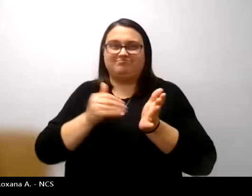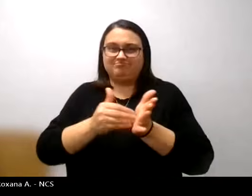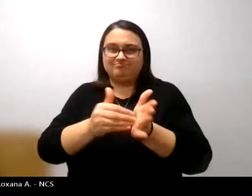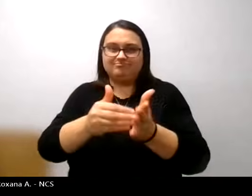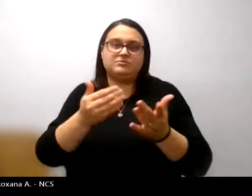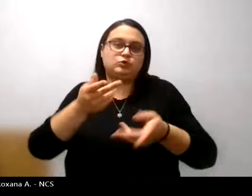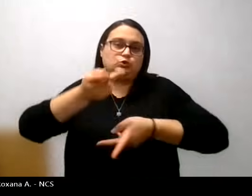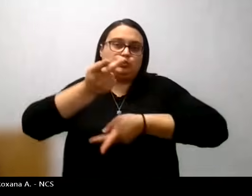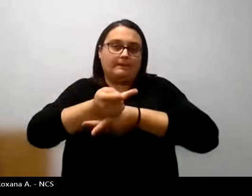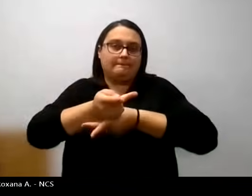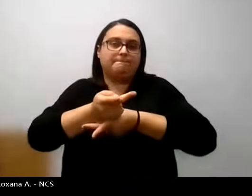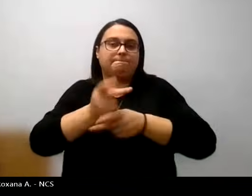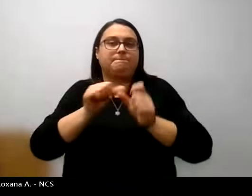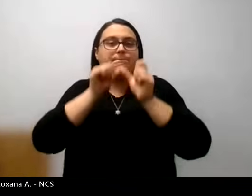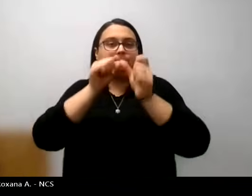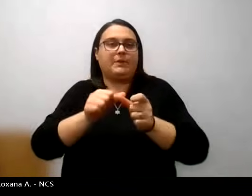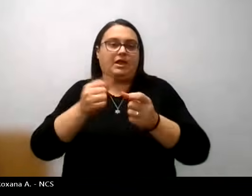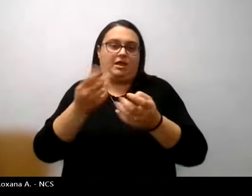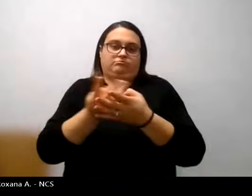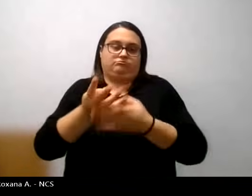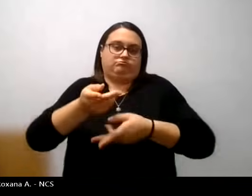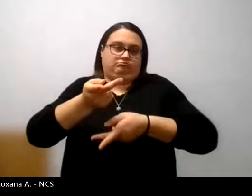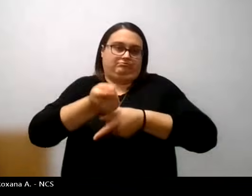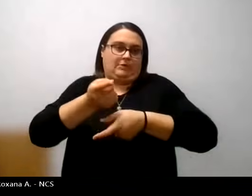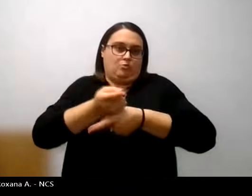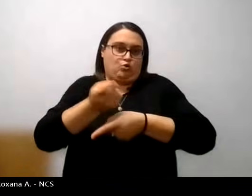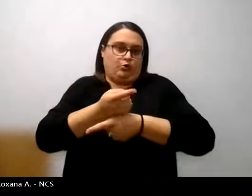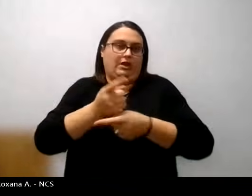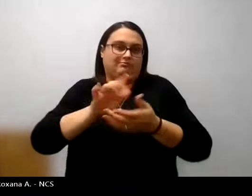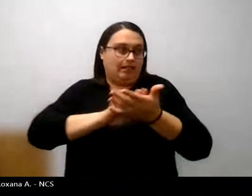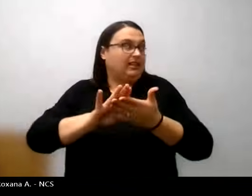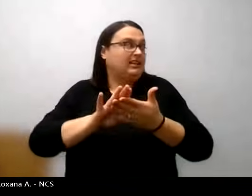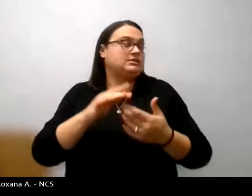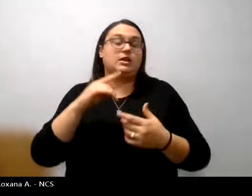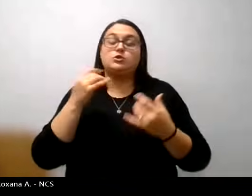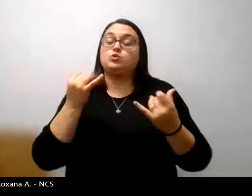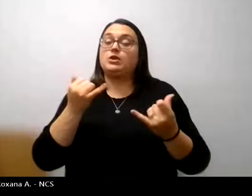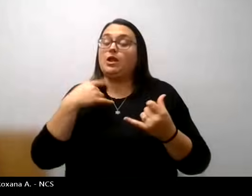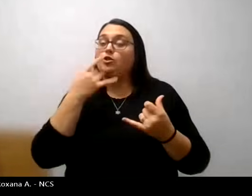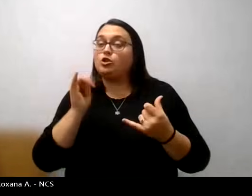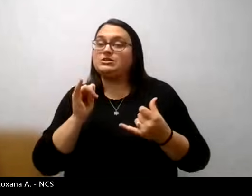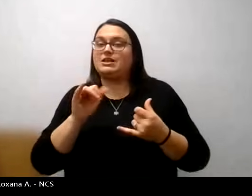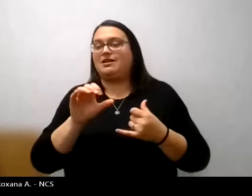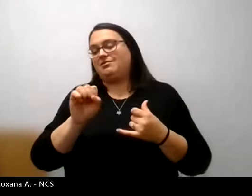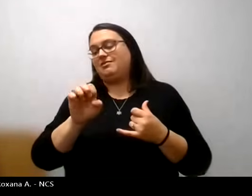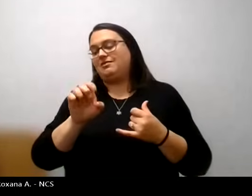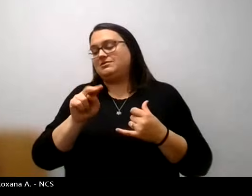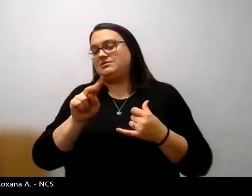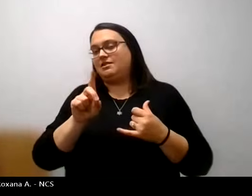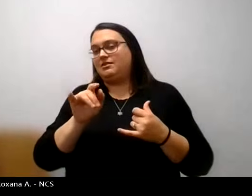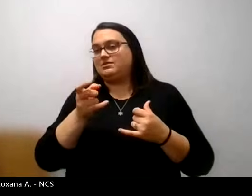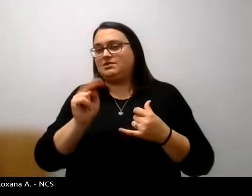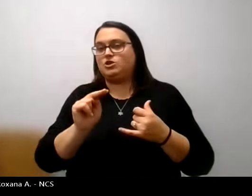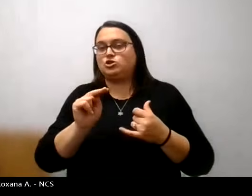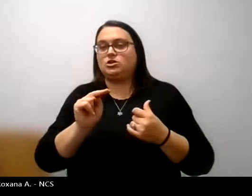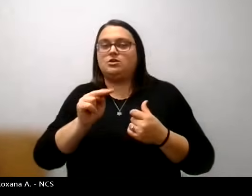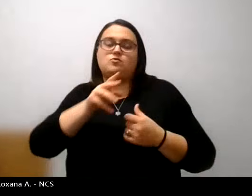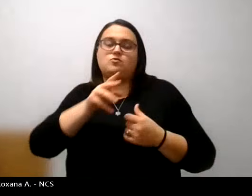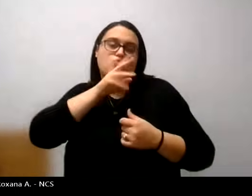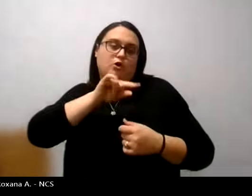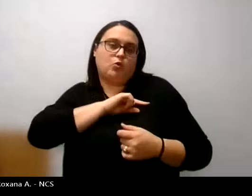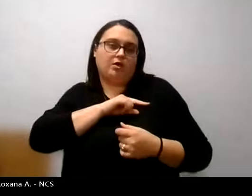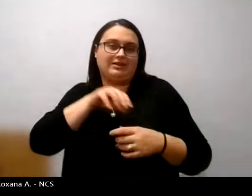maintain their operability. In this instance, it looked like the sedimentation basin or the water quality that